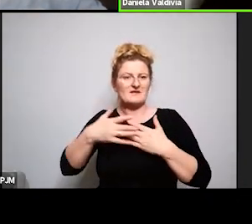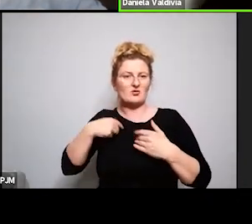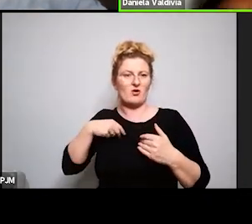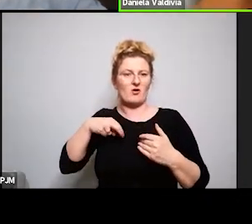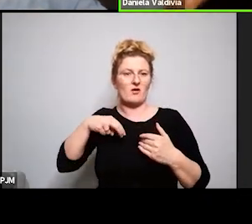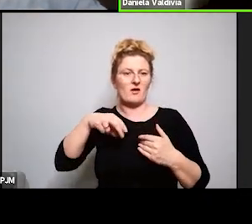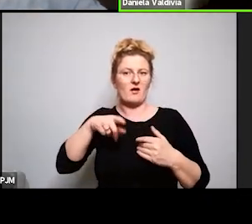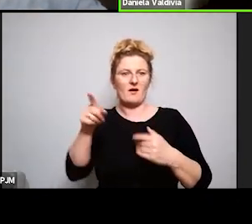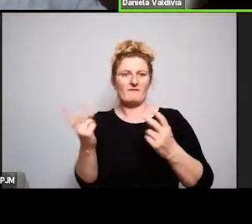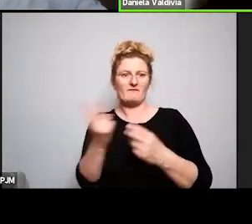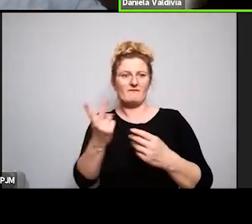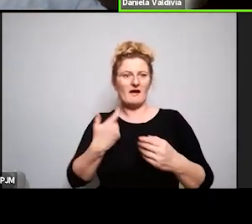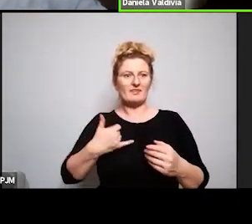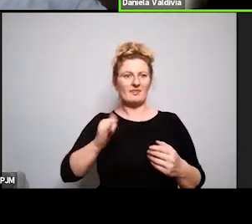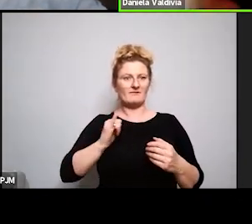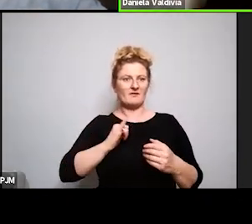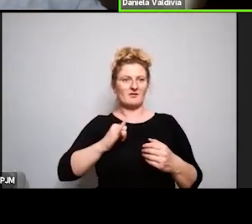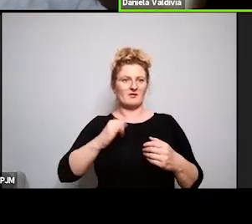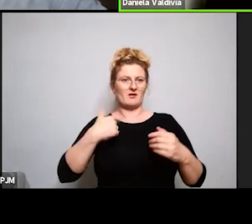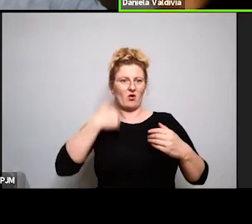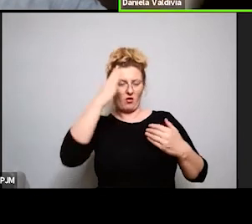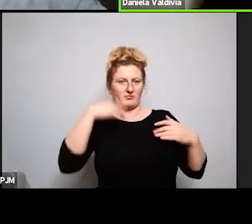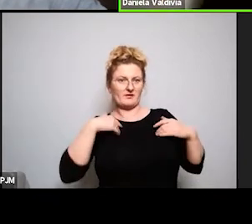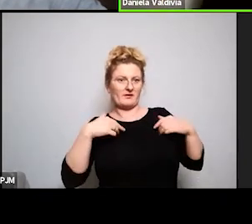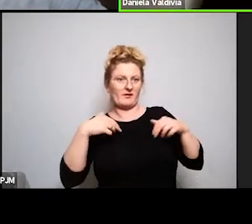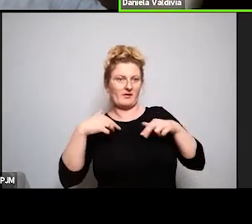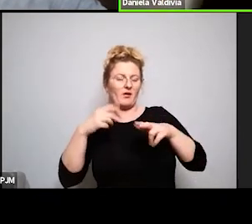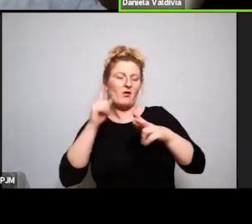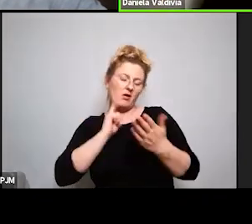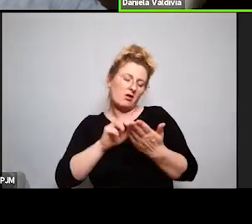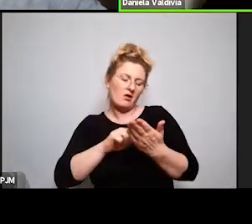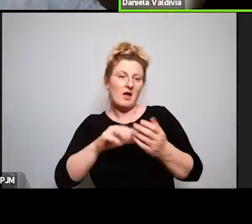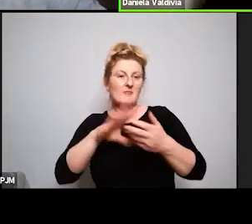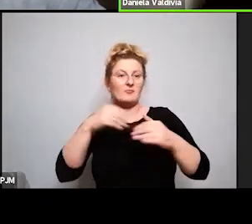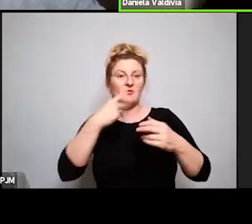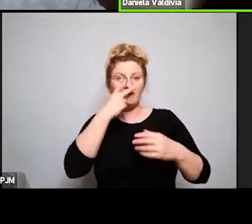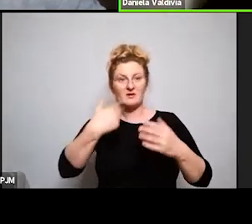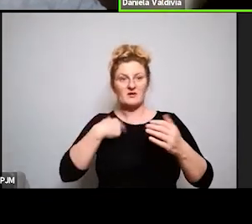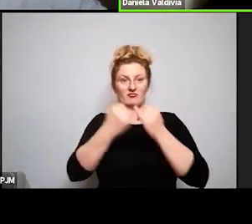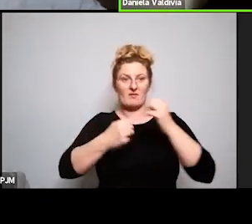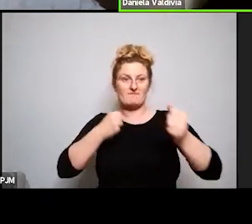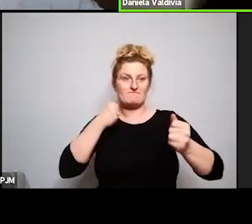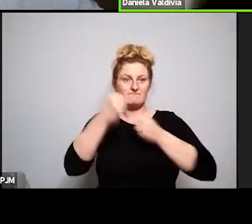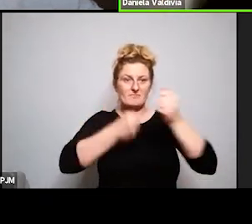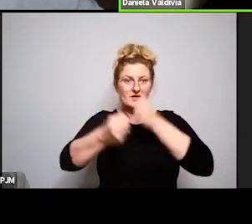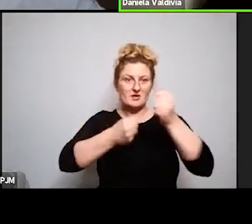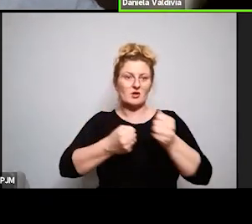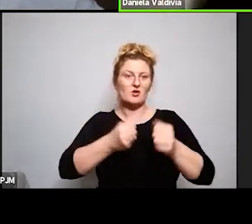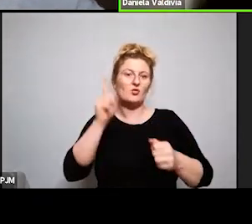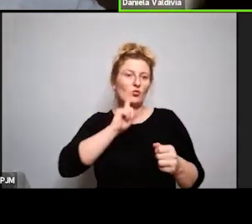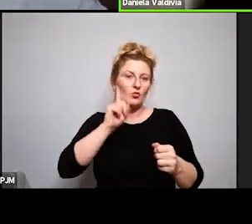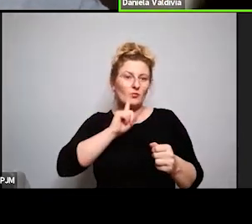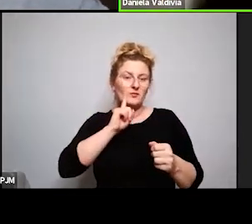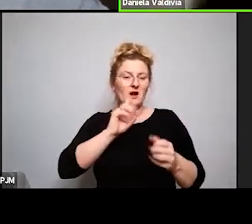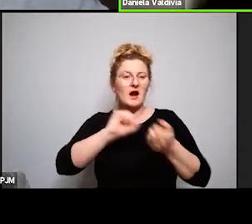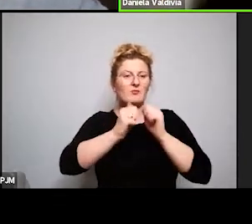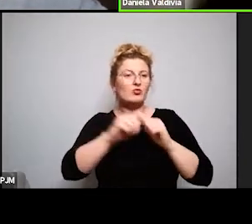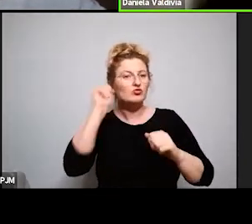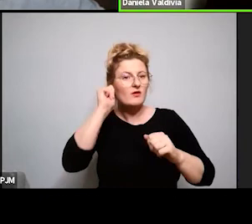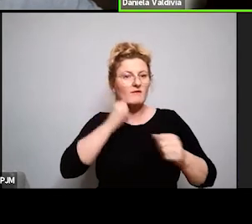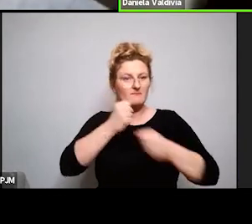boys or yeah, well, any person in a situation of violence, like you have to interrupt.